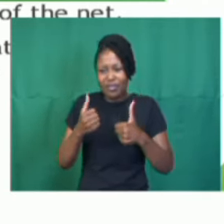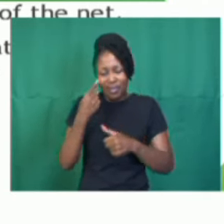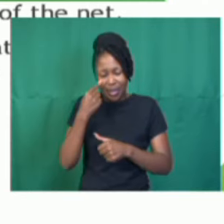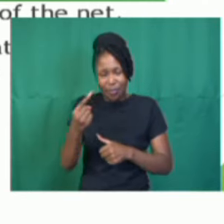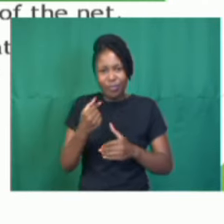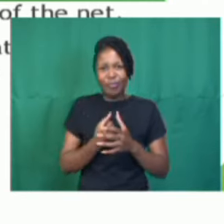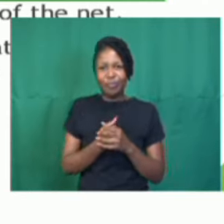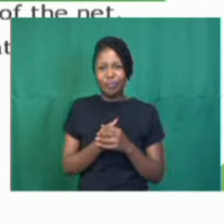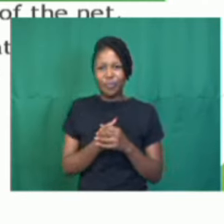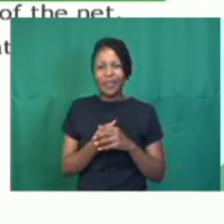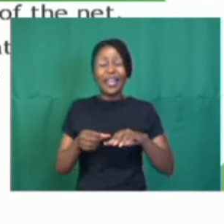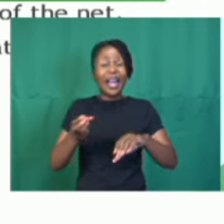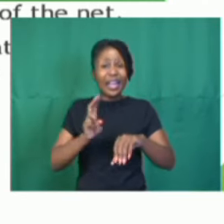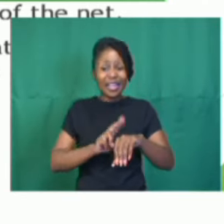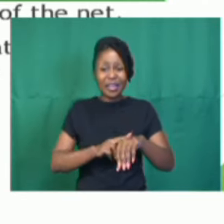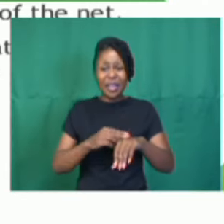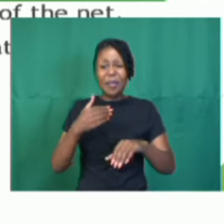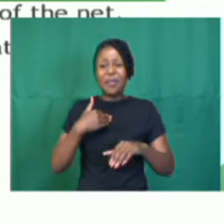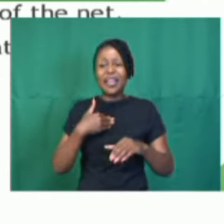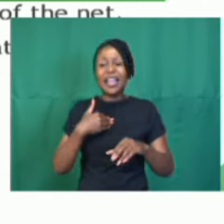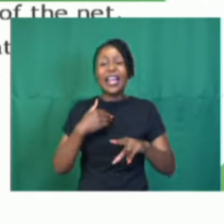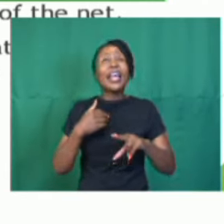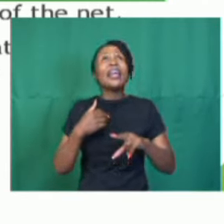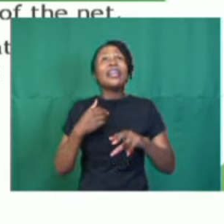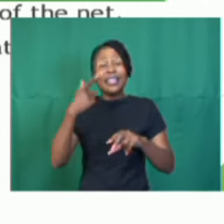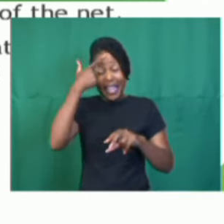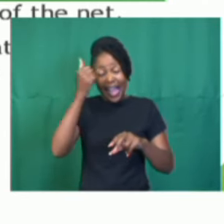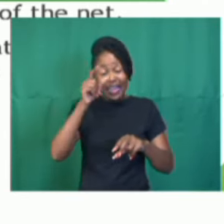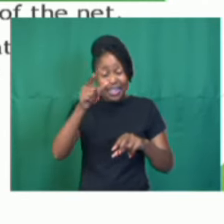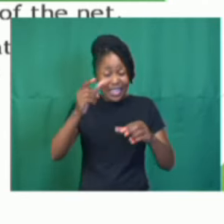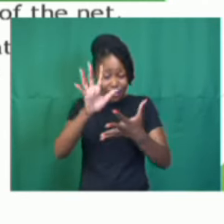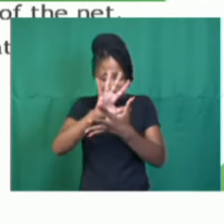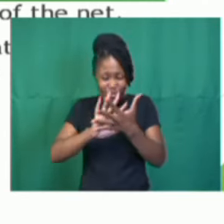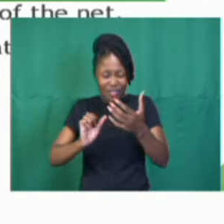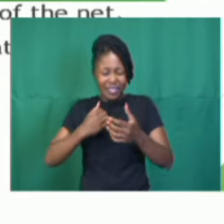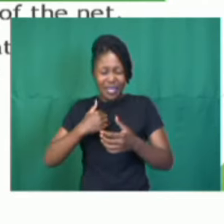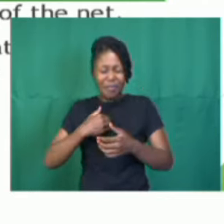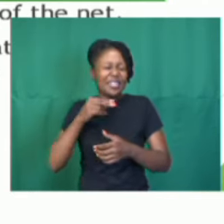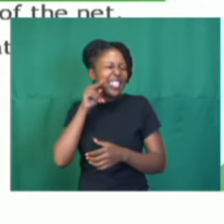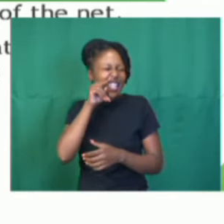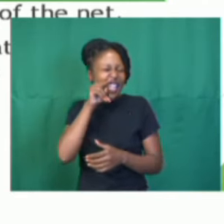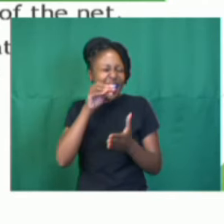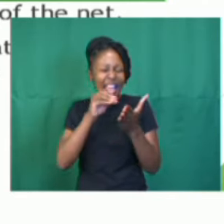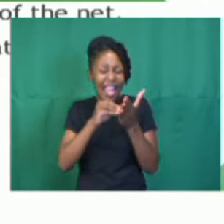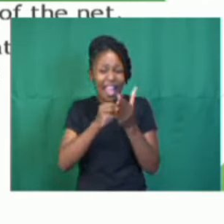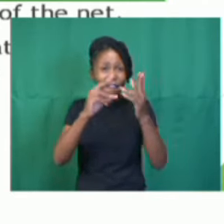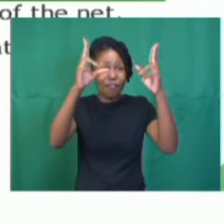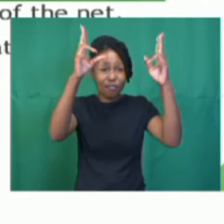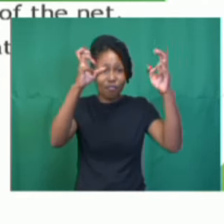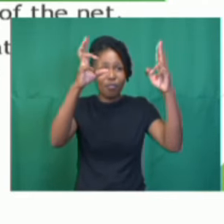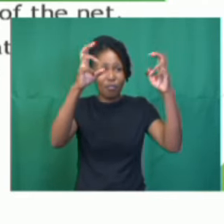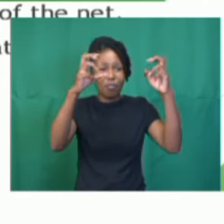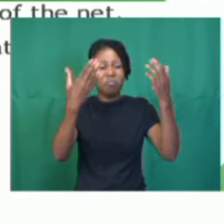passages like this have a title. I decided to remove it on purpose so that we may try to understand the